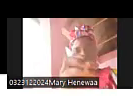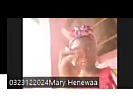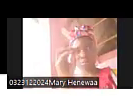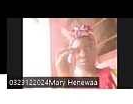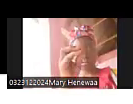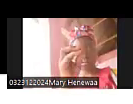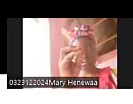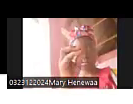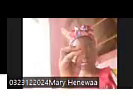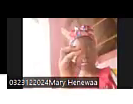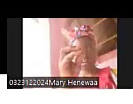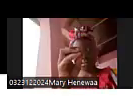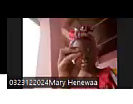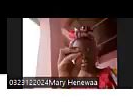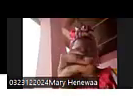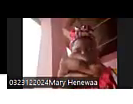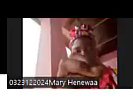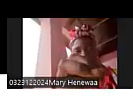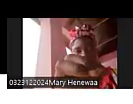O